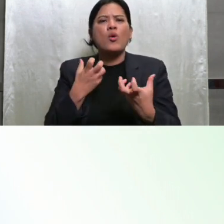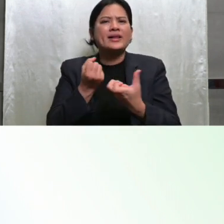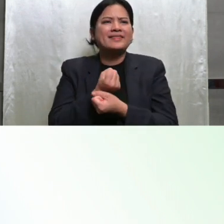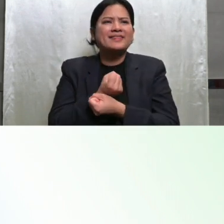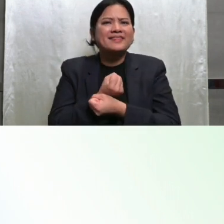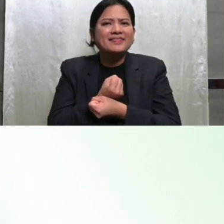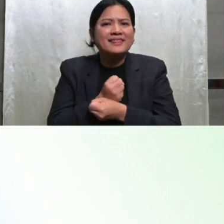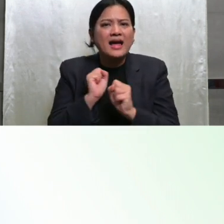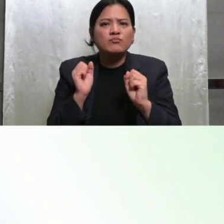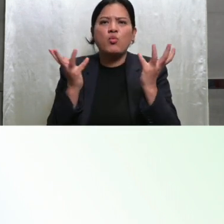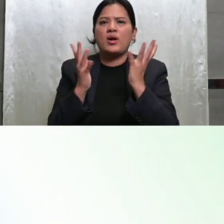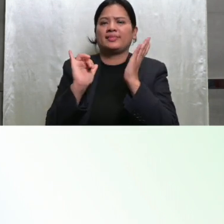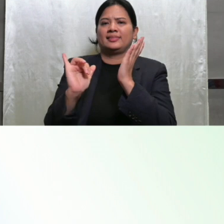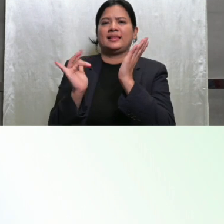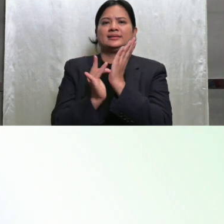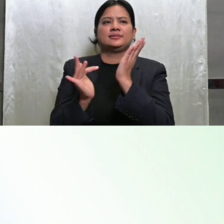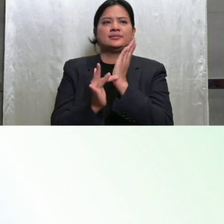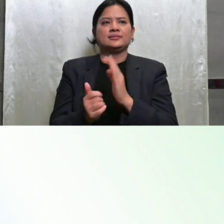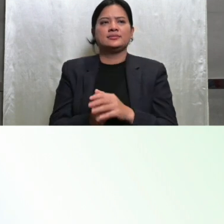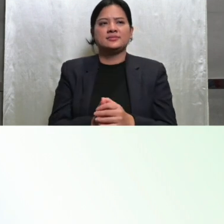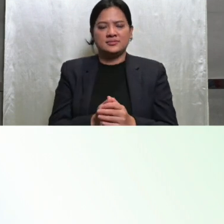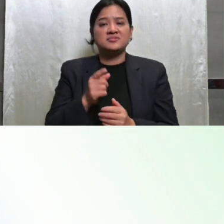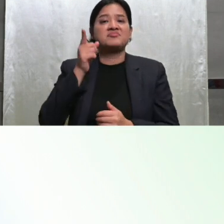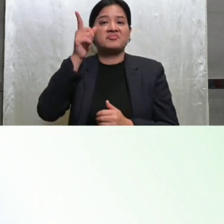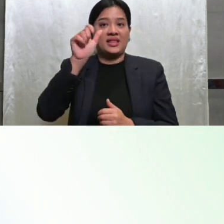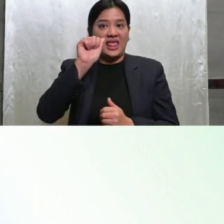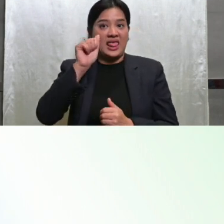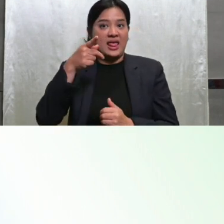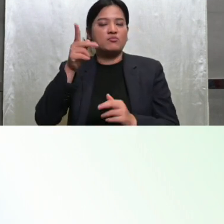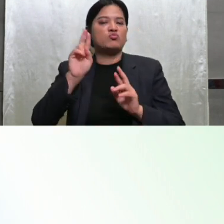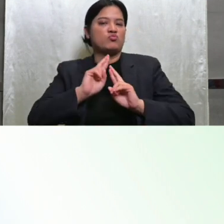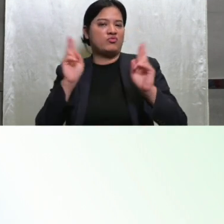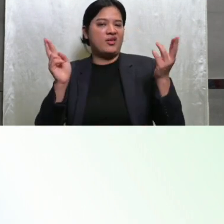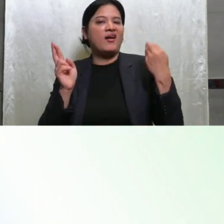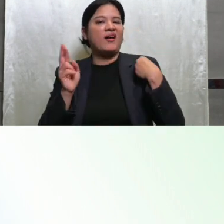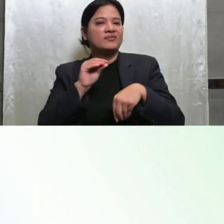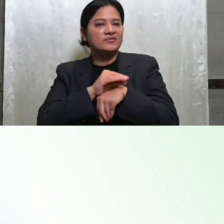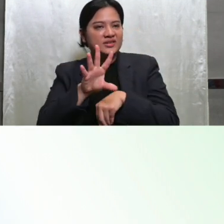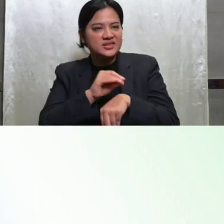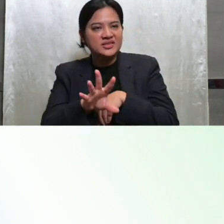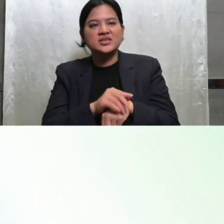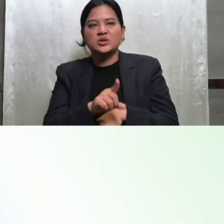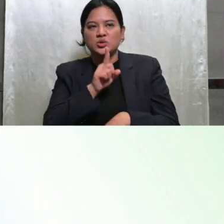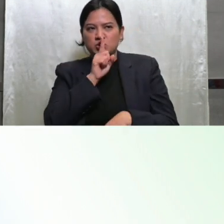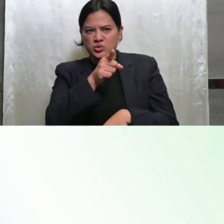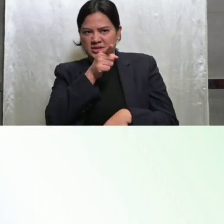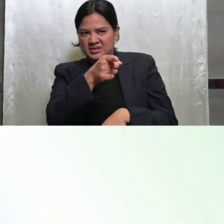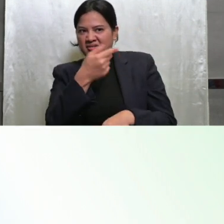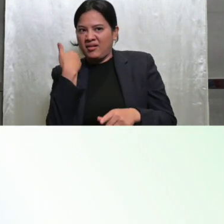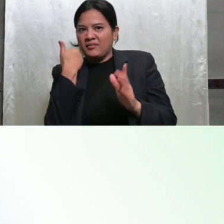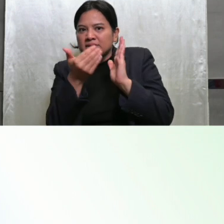give you some suggestions on what Skills Build courses to take as well after you've answered all of these questions.